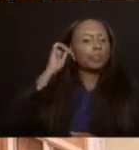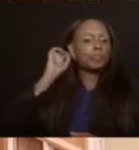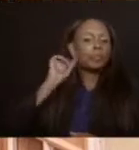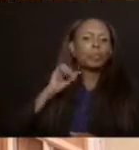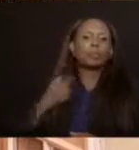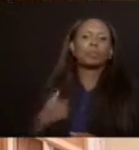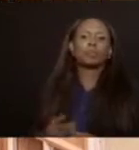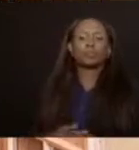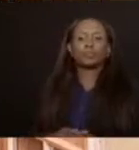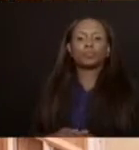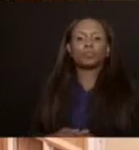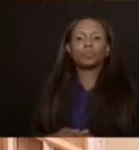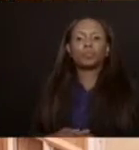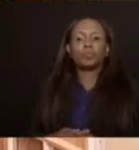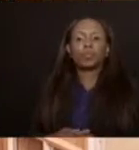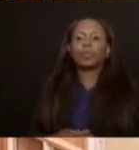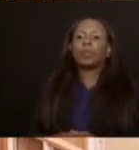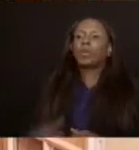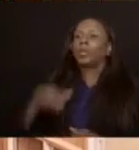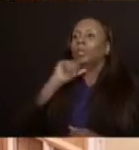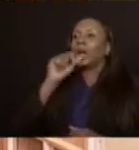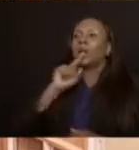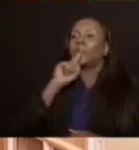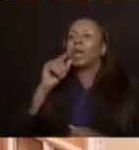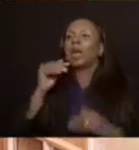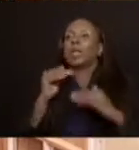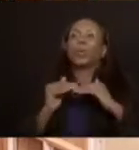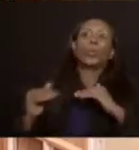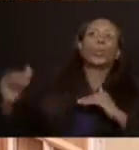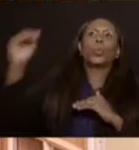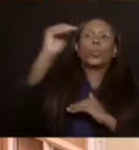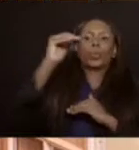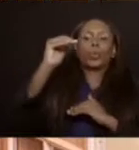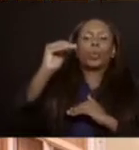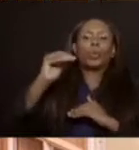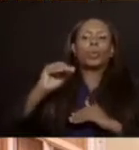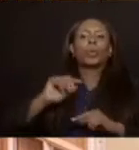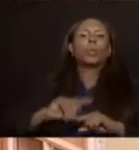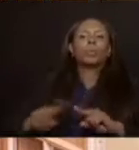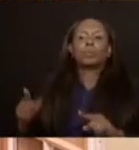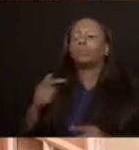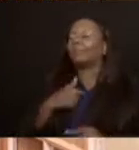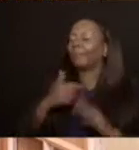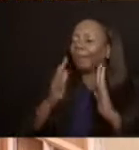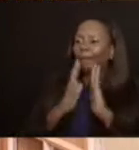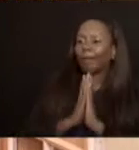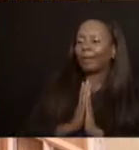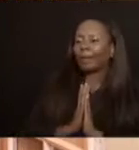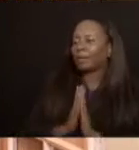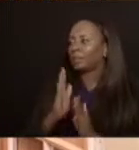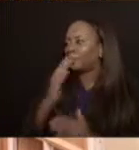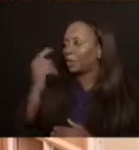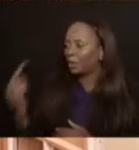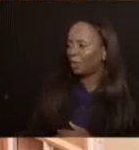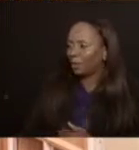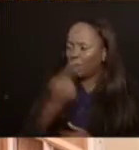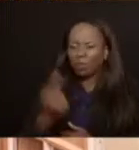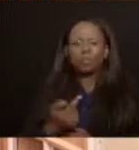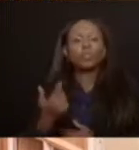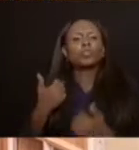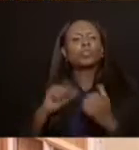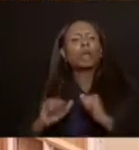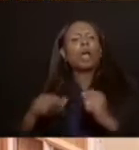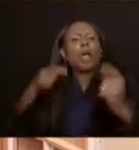moved at the same pace that I asked for, but everyone who knows me will tell you that I also ask for us always to shoot